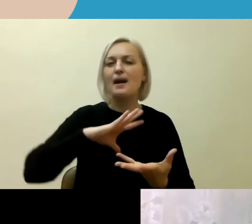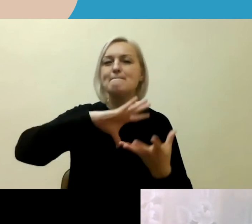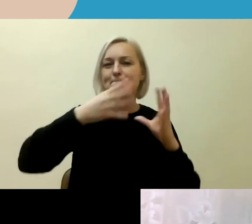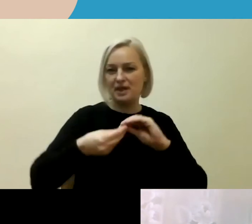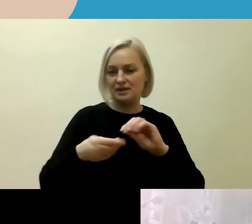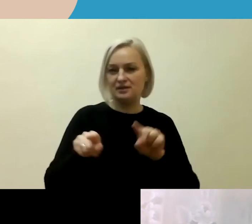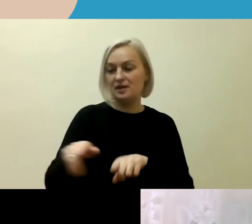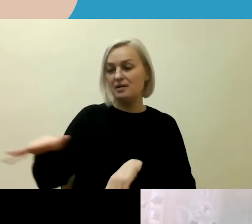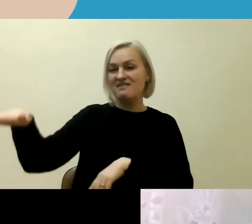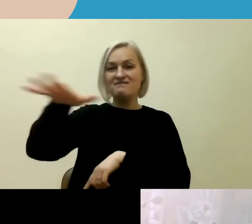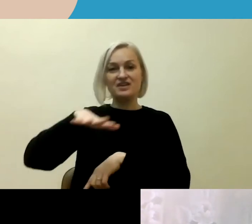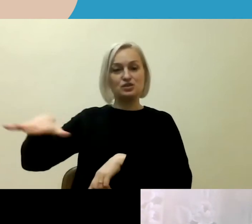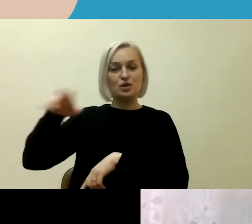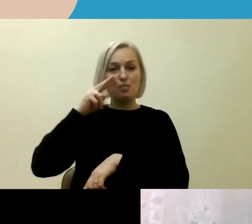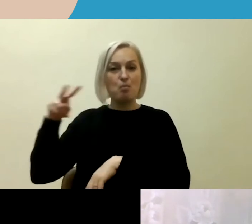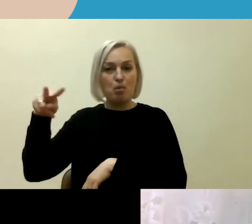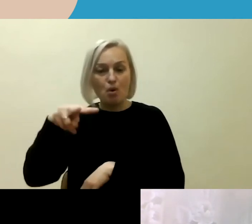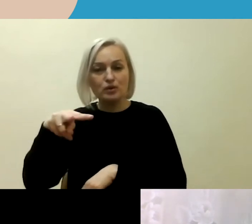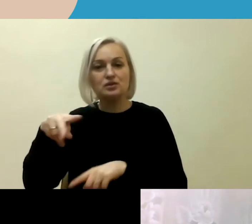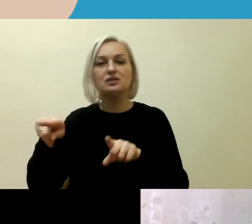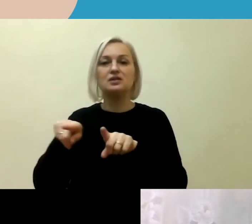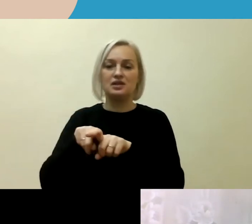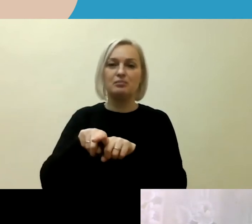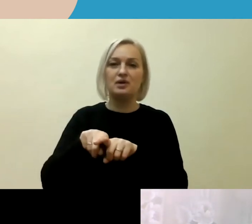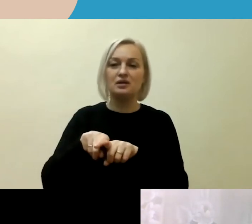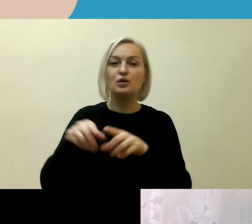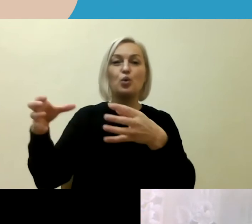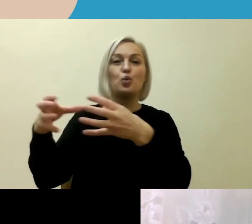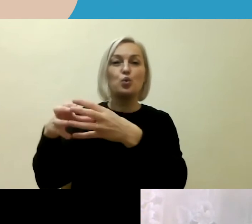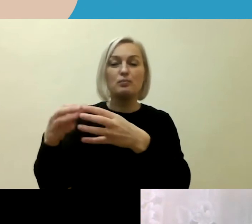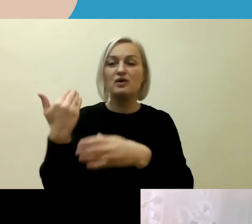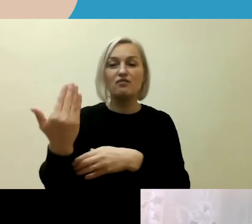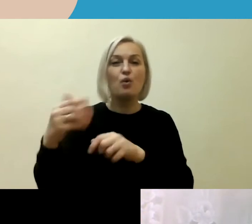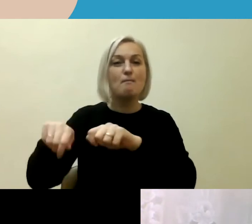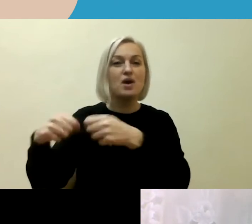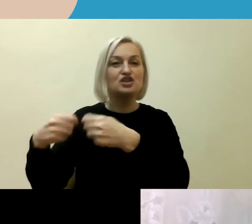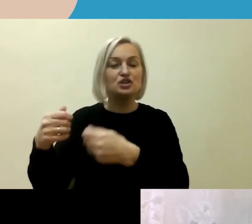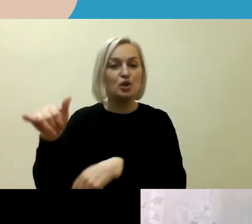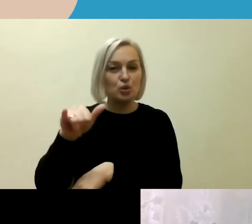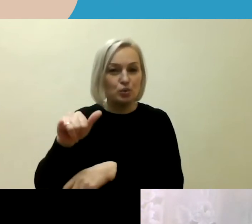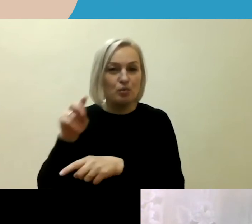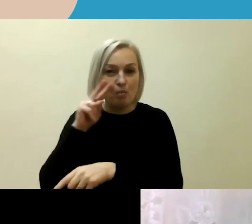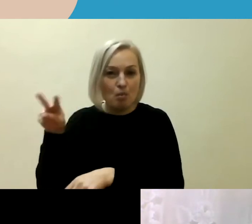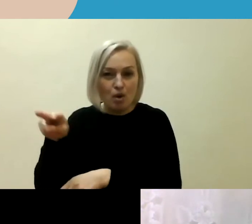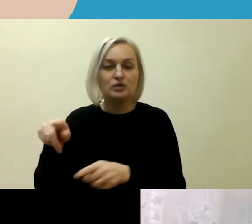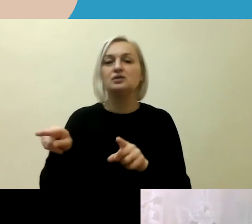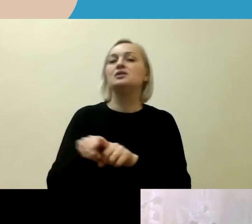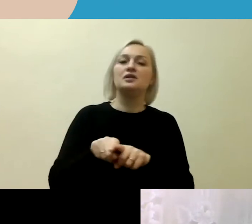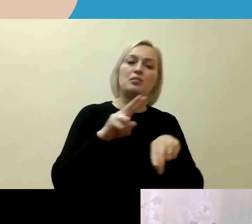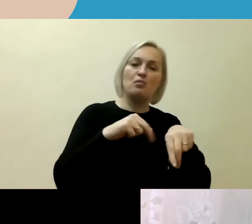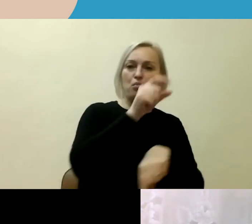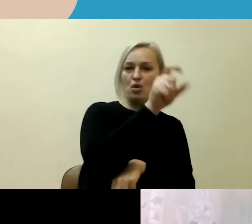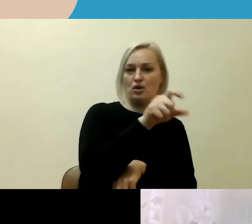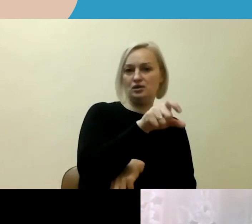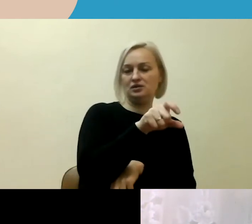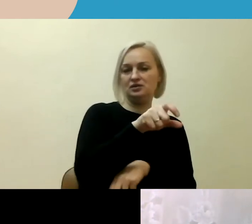The problems are general. It's the attitude towards vulnerable groups, and